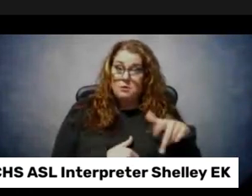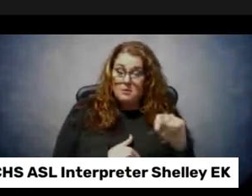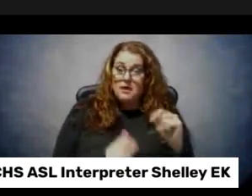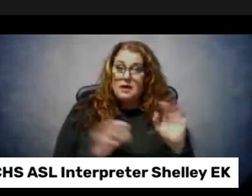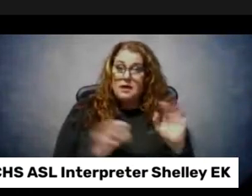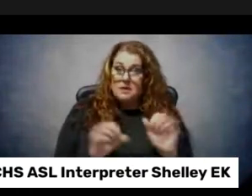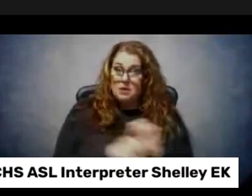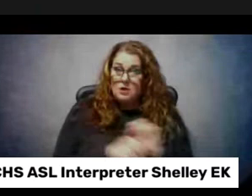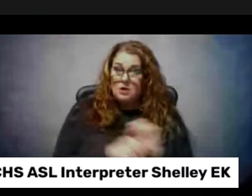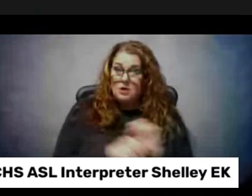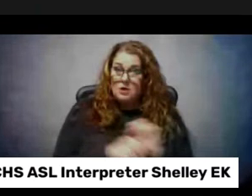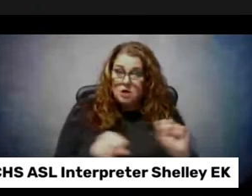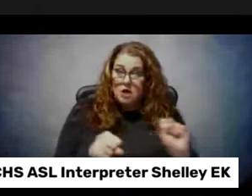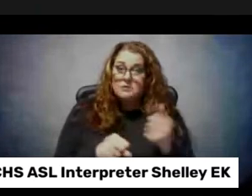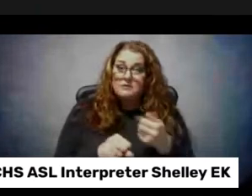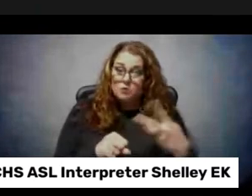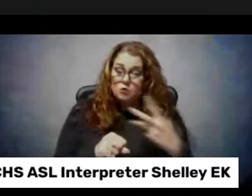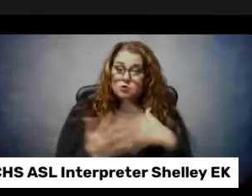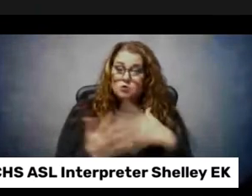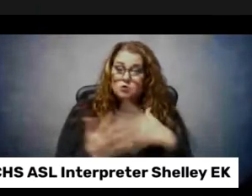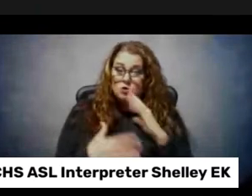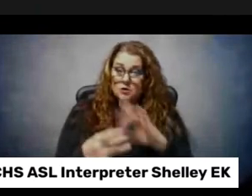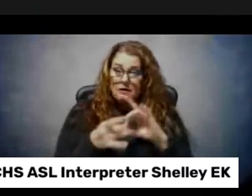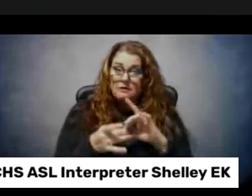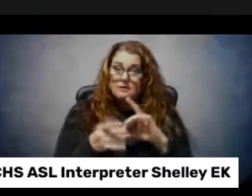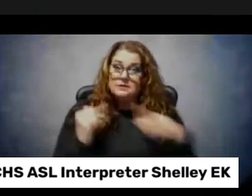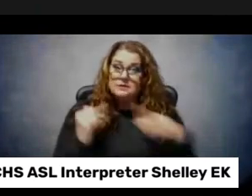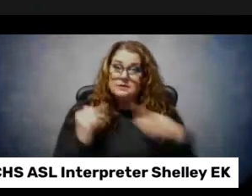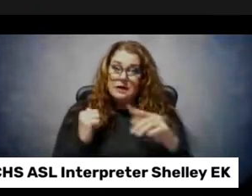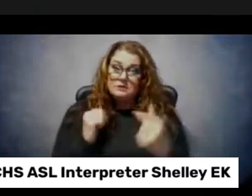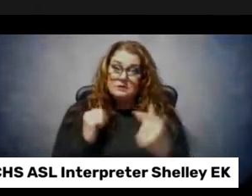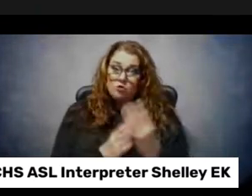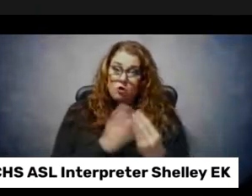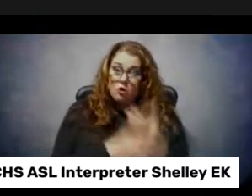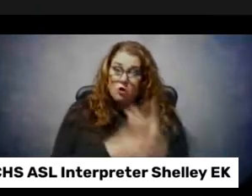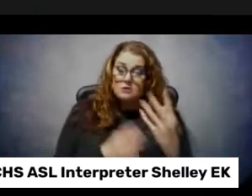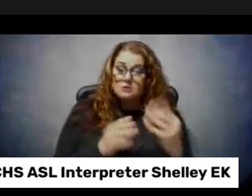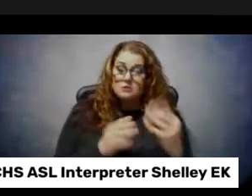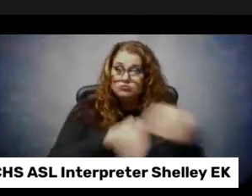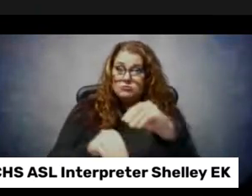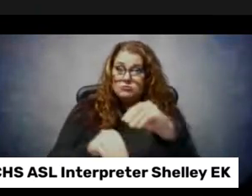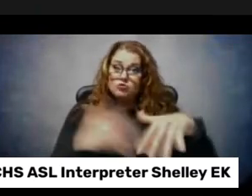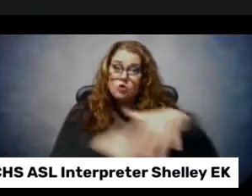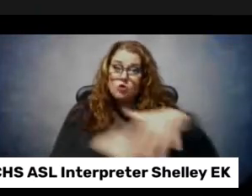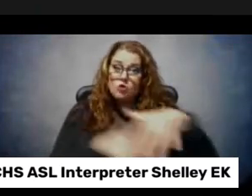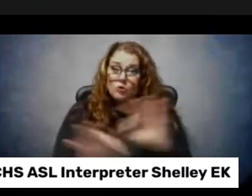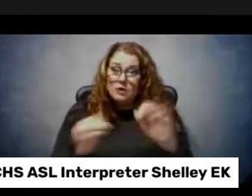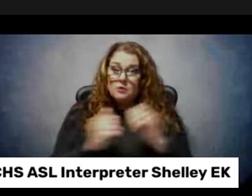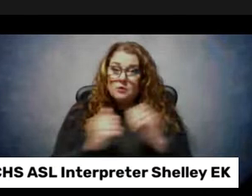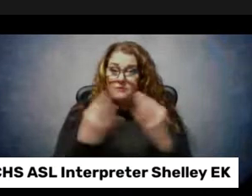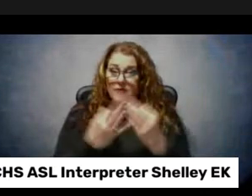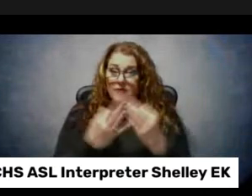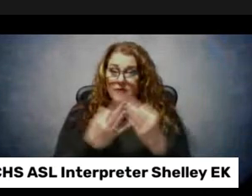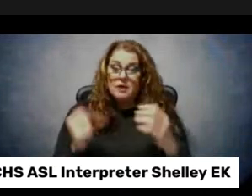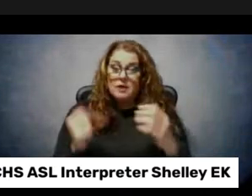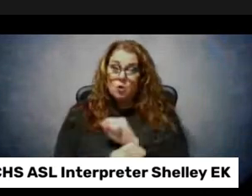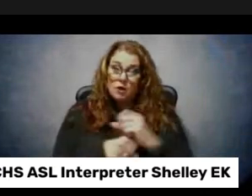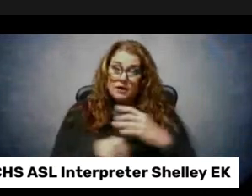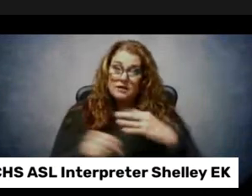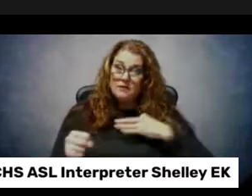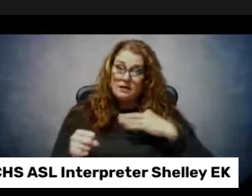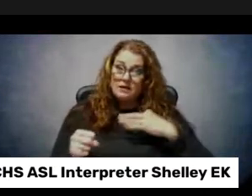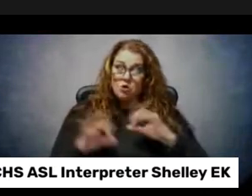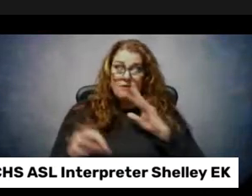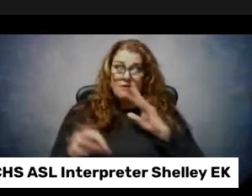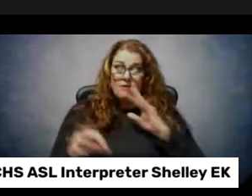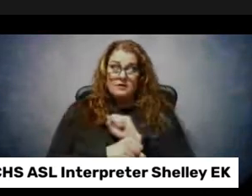few social connections, the space of the garden where one can roam around freely with one's family, where work is voluntary and off the clock,